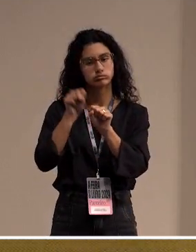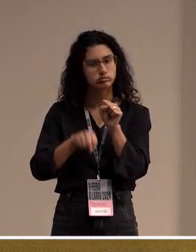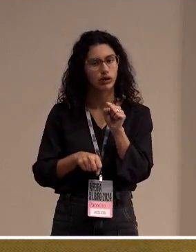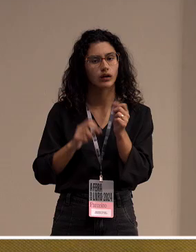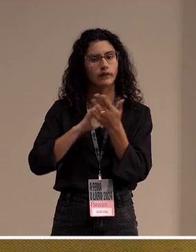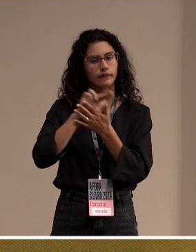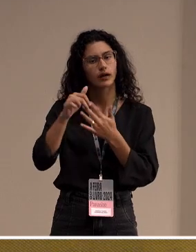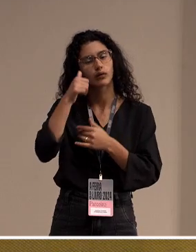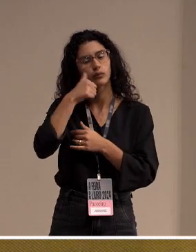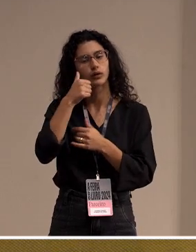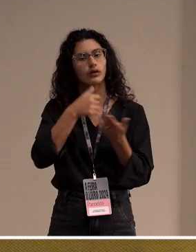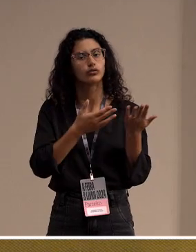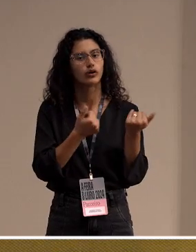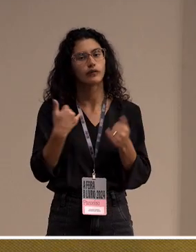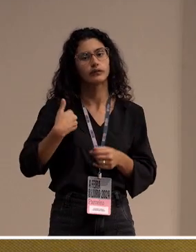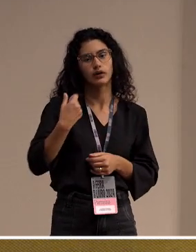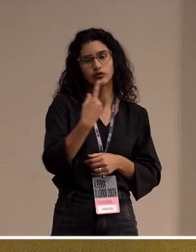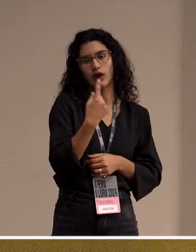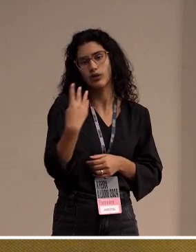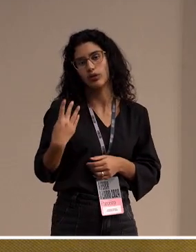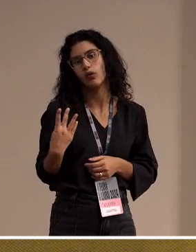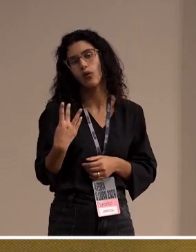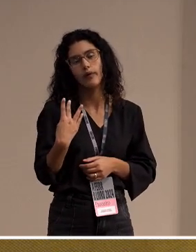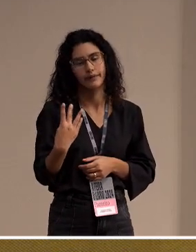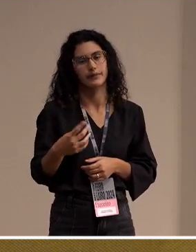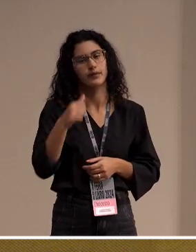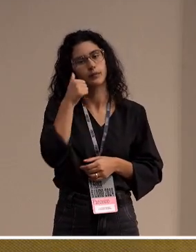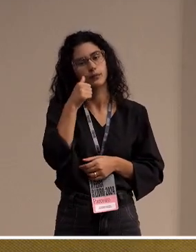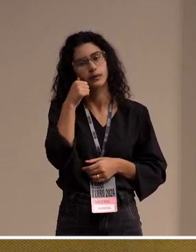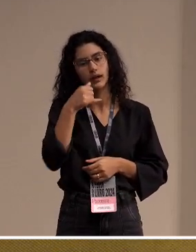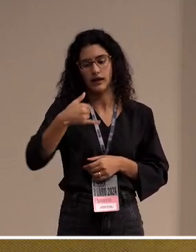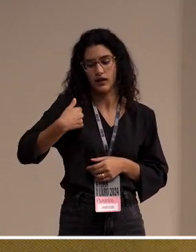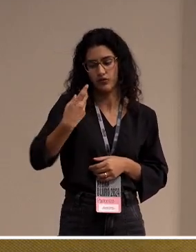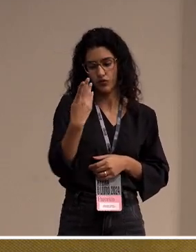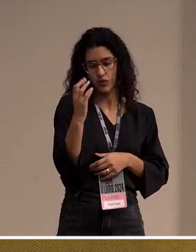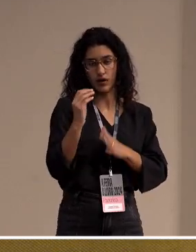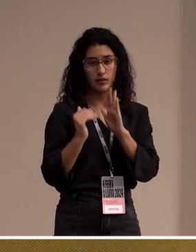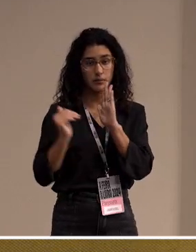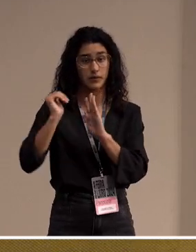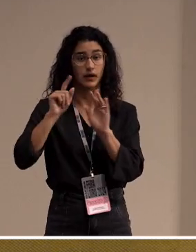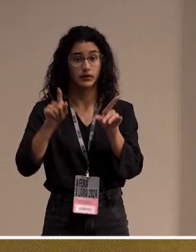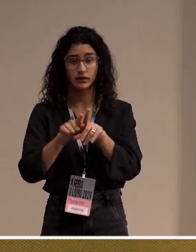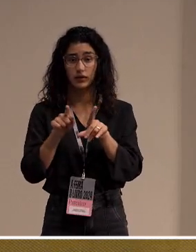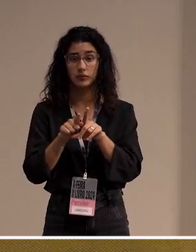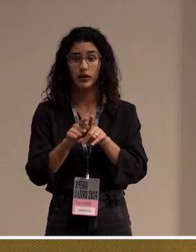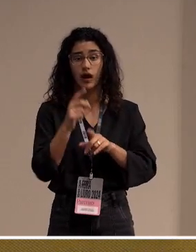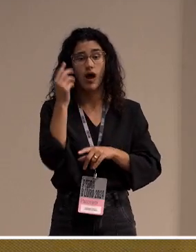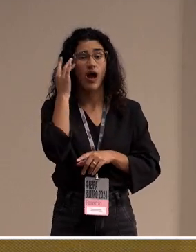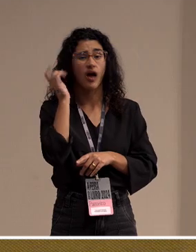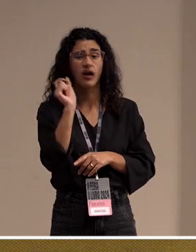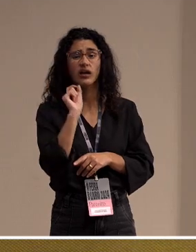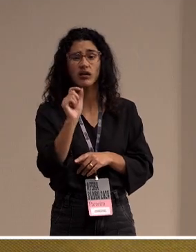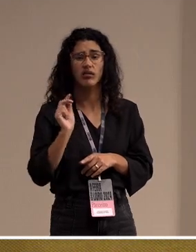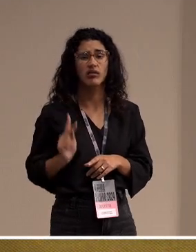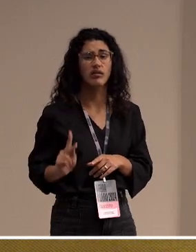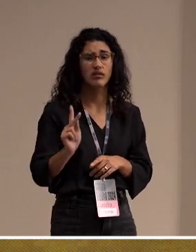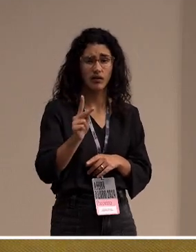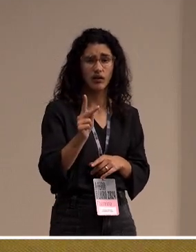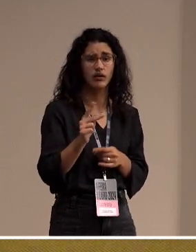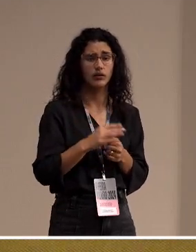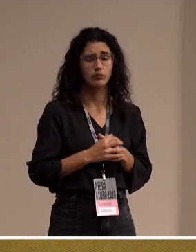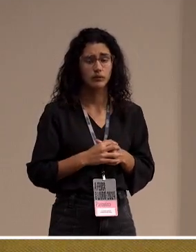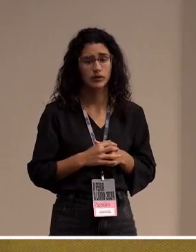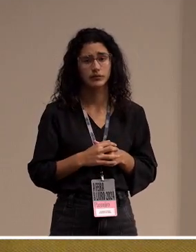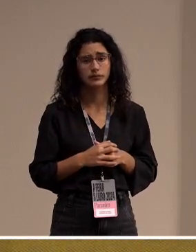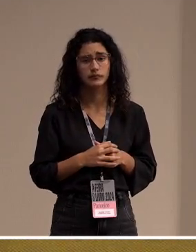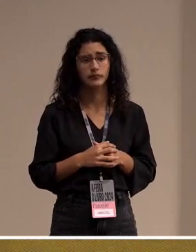that black people are motivated by pure animal instinct. Genuine romantic attachments are beyond them. So I wanted in